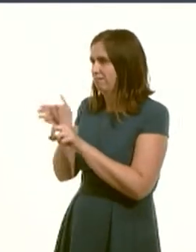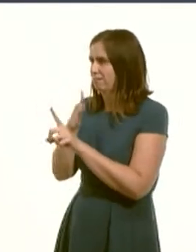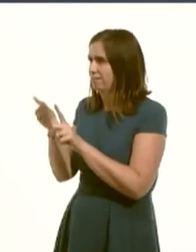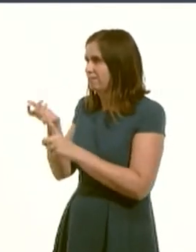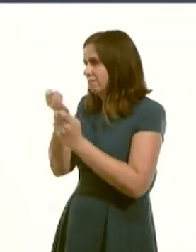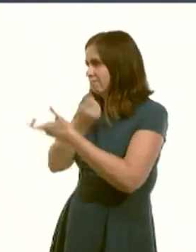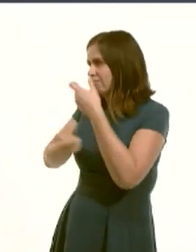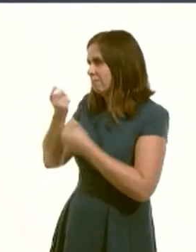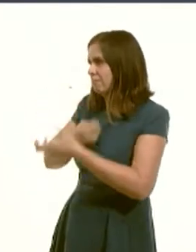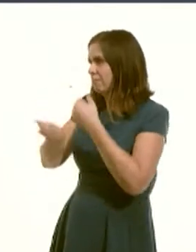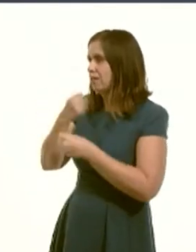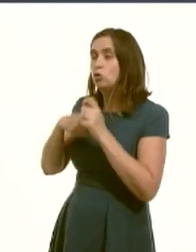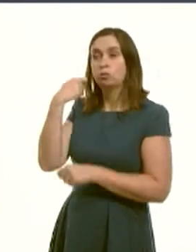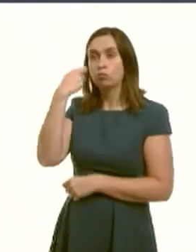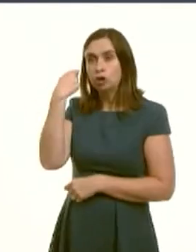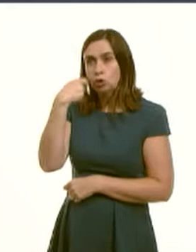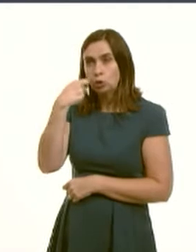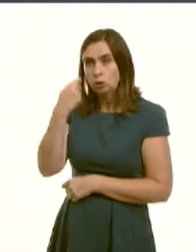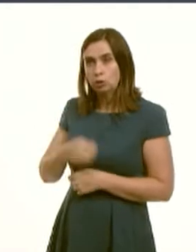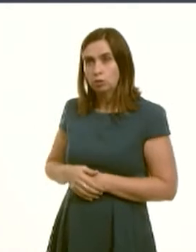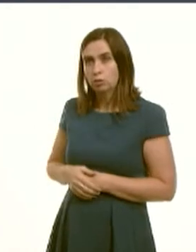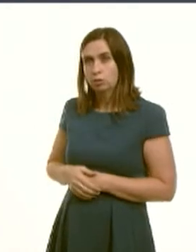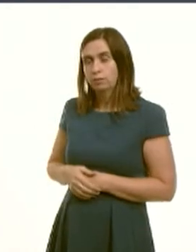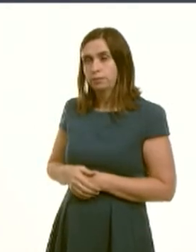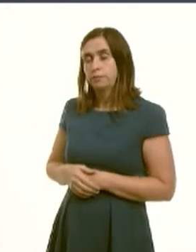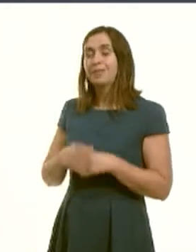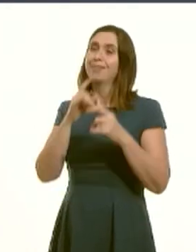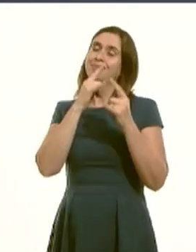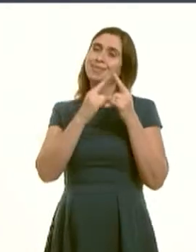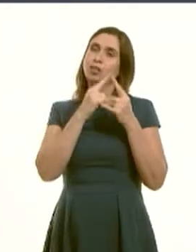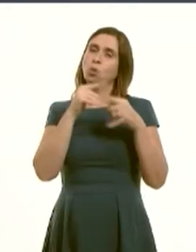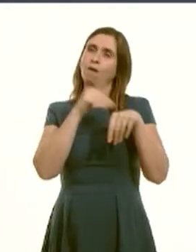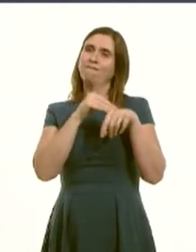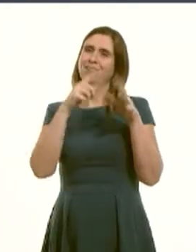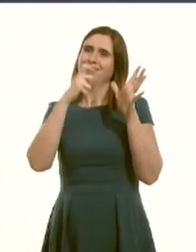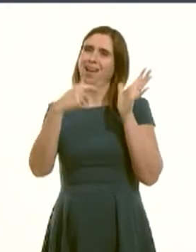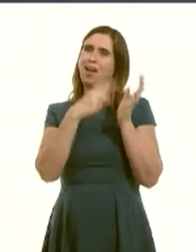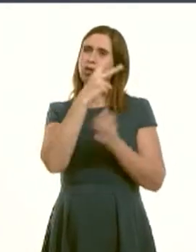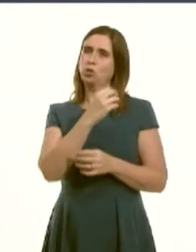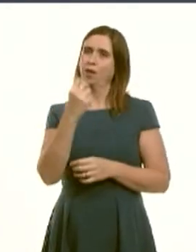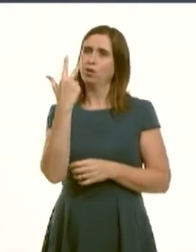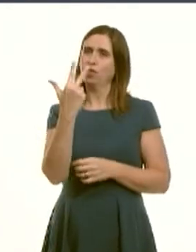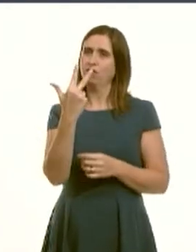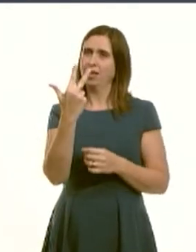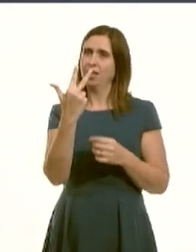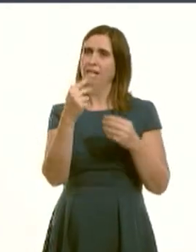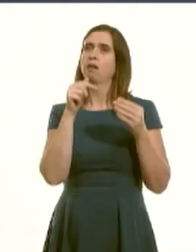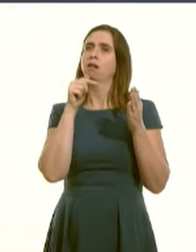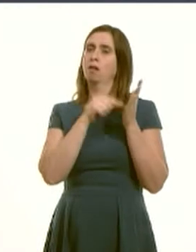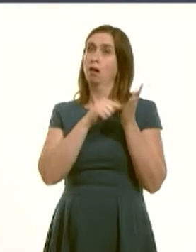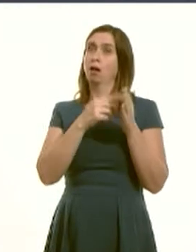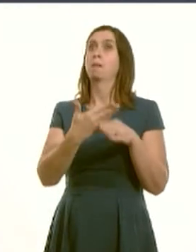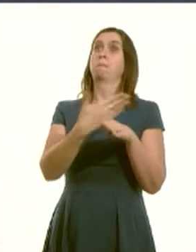into prostitution. Now, the Sexual Offences Act 2003 predates the widespread use of the